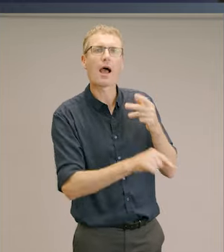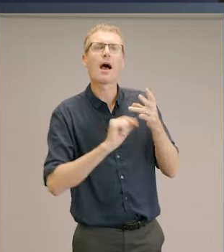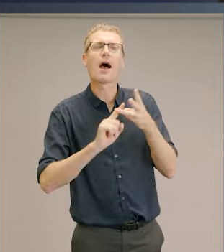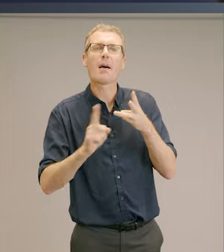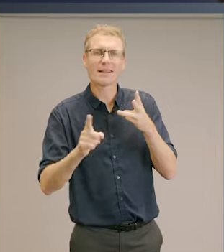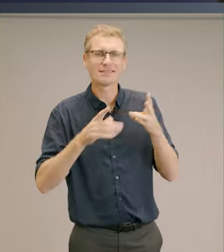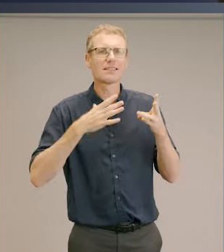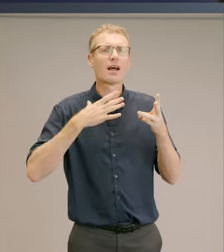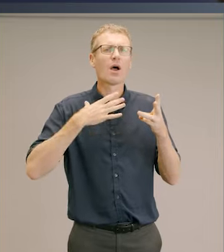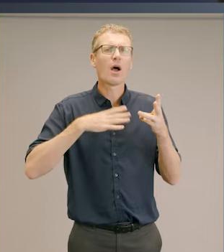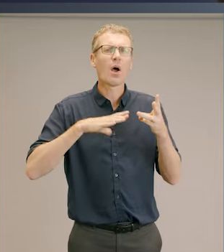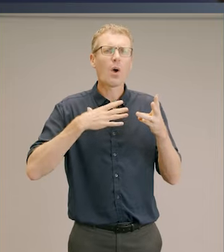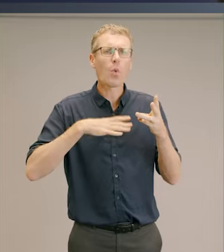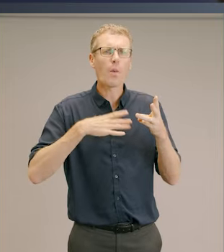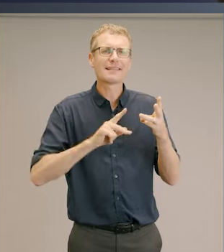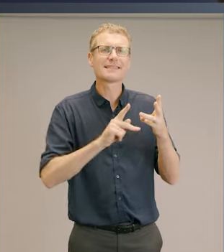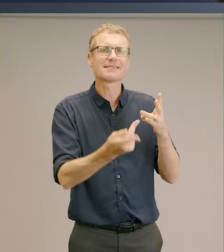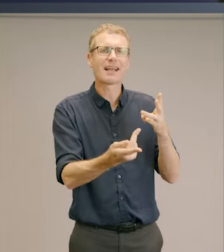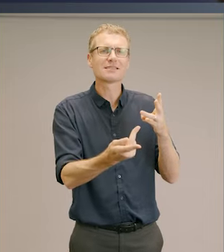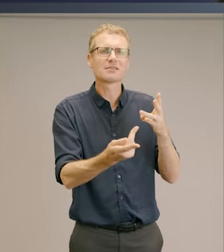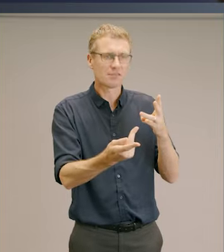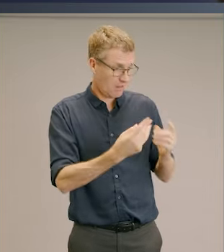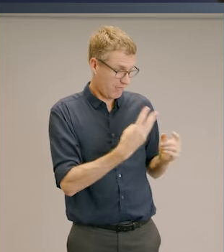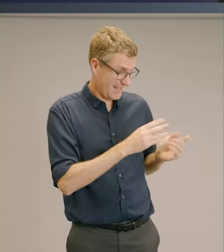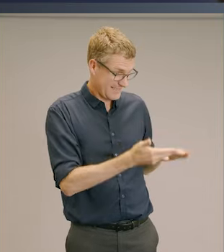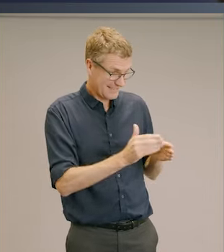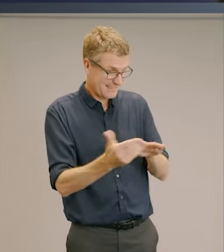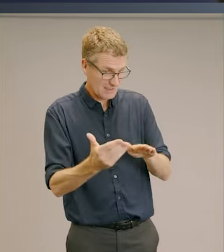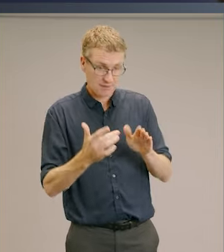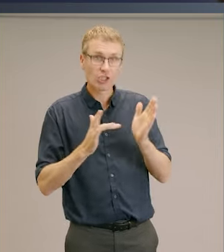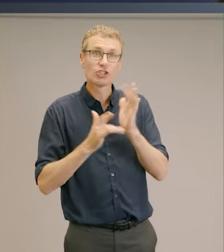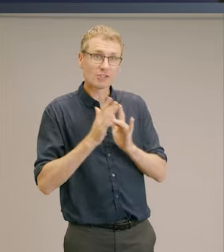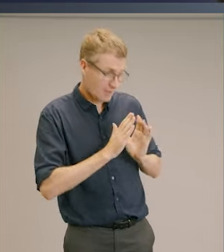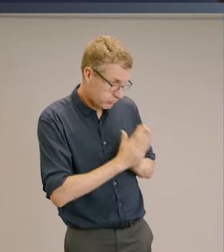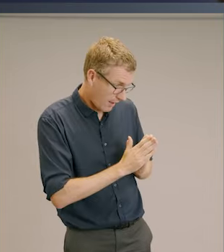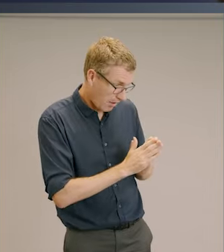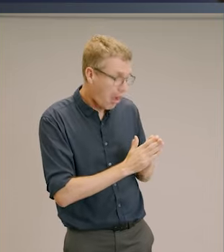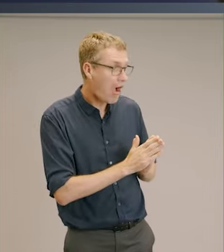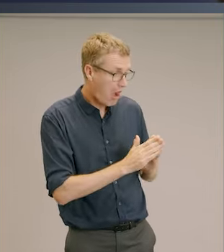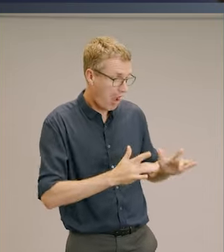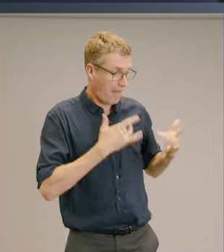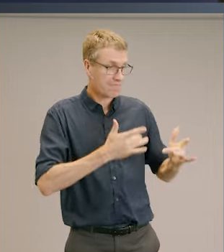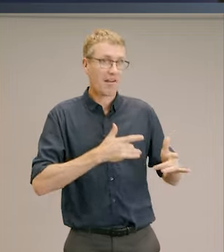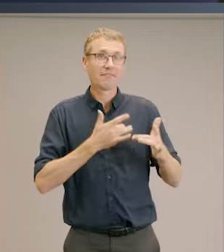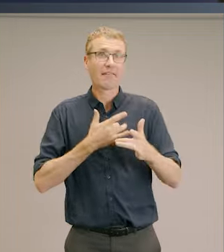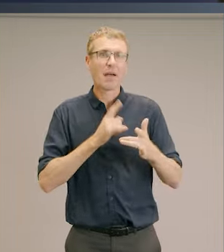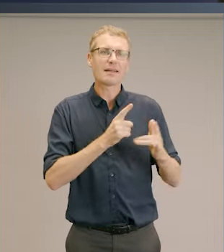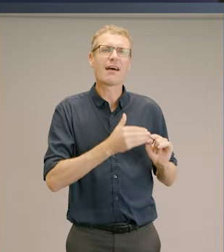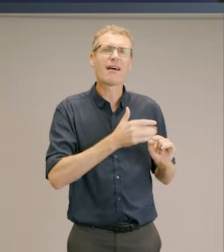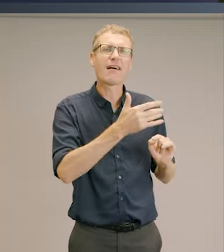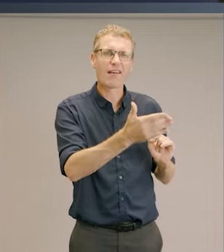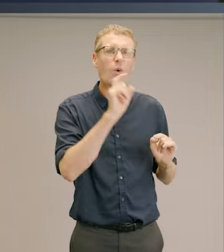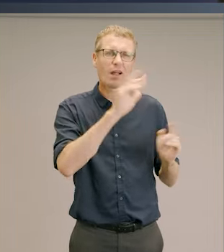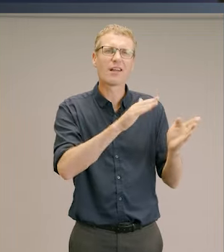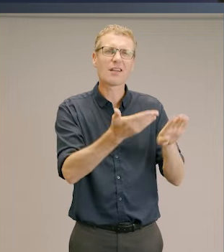son. But with those miracles, those people would have died again in their earthly lifetime. It was a